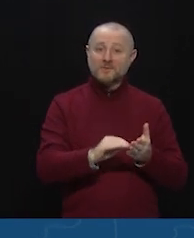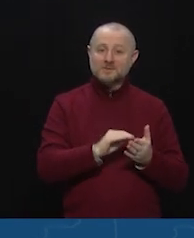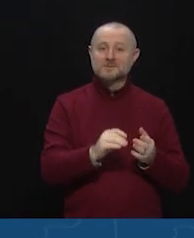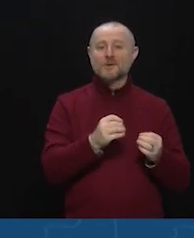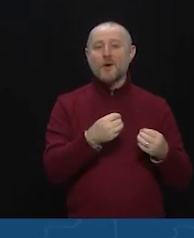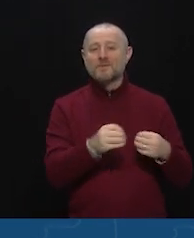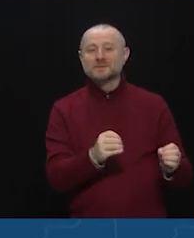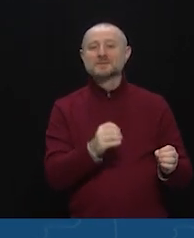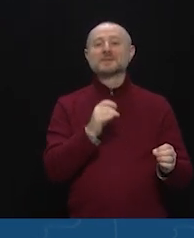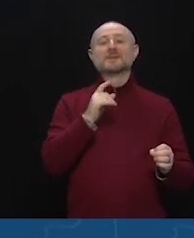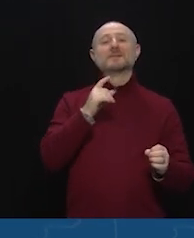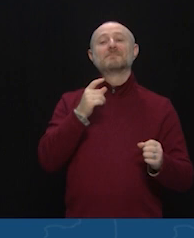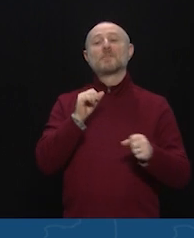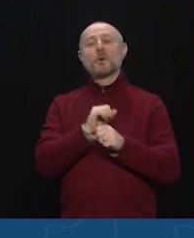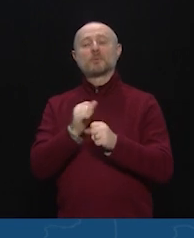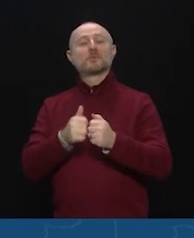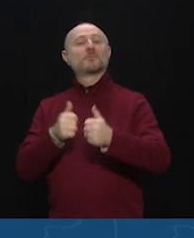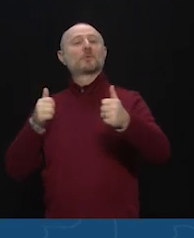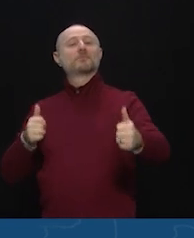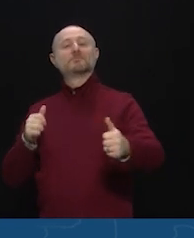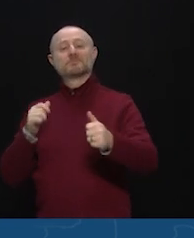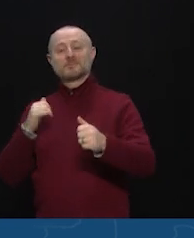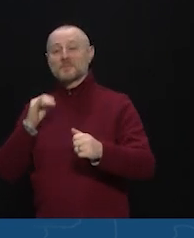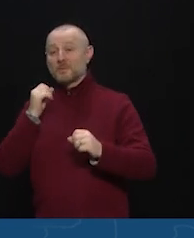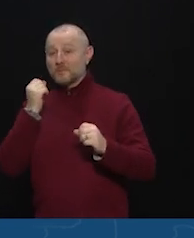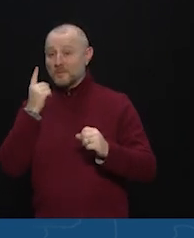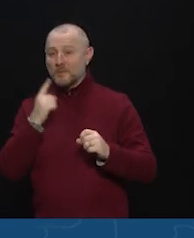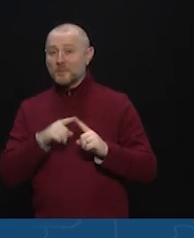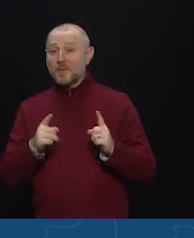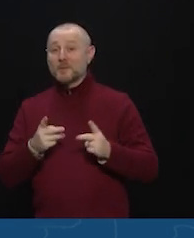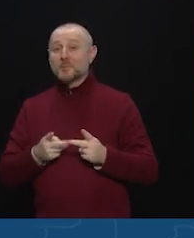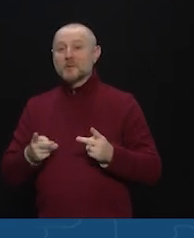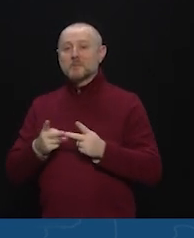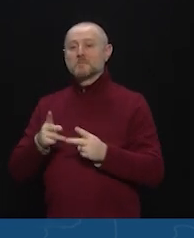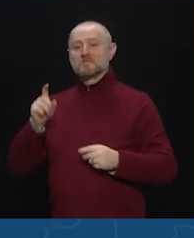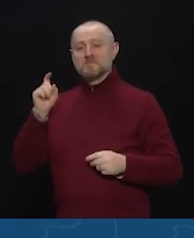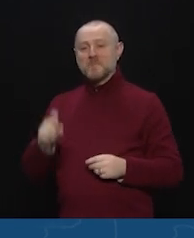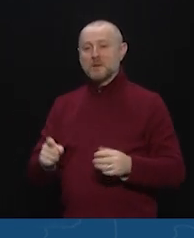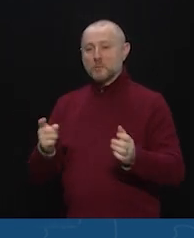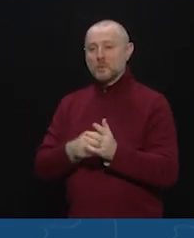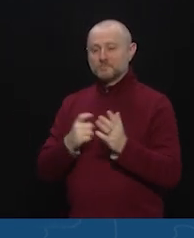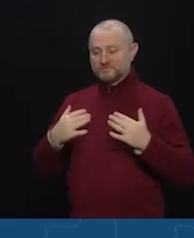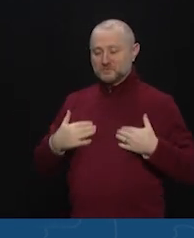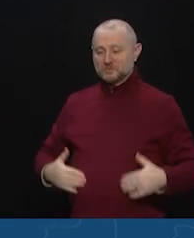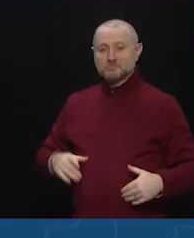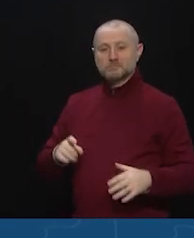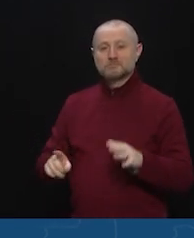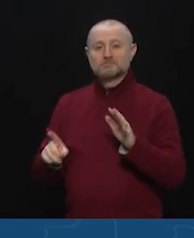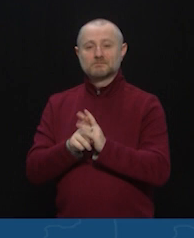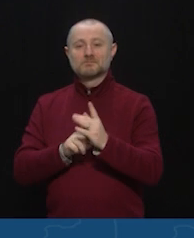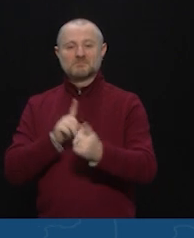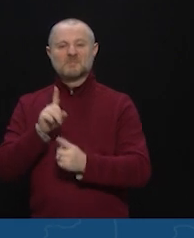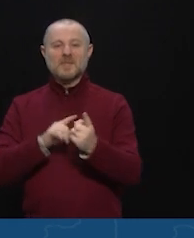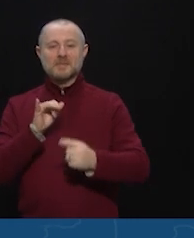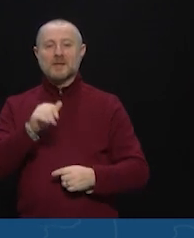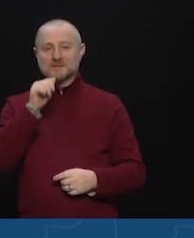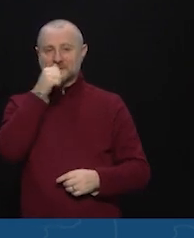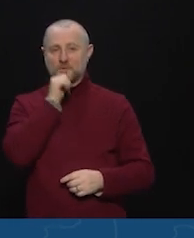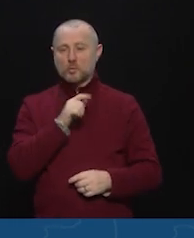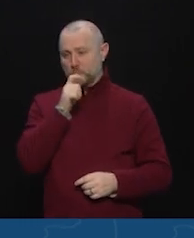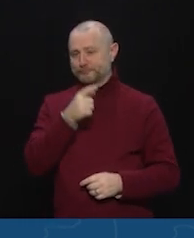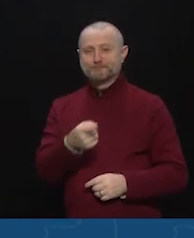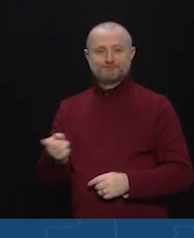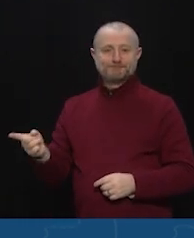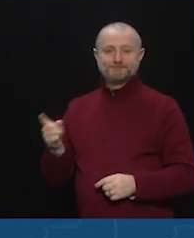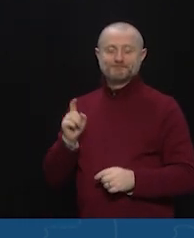home. Sectors where you had to show up and face-to-face, those areas suffered the most. So here's the unemployment rates plotted again, and you can